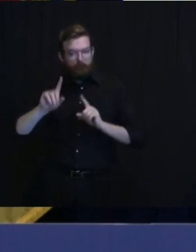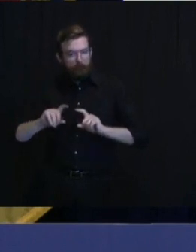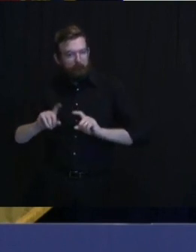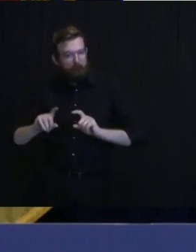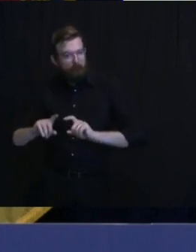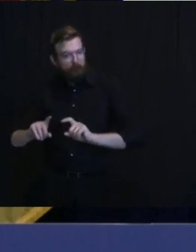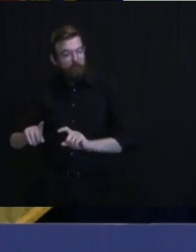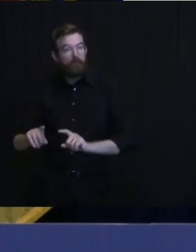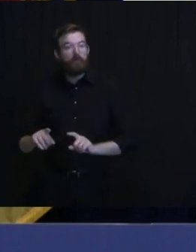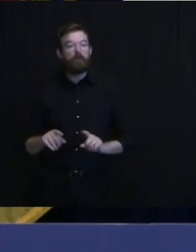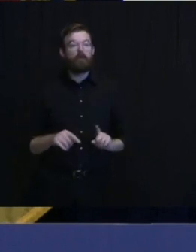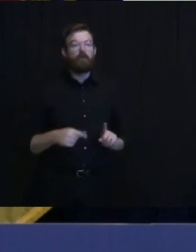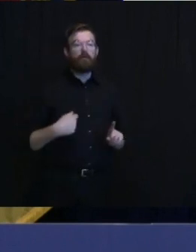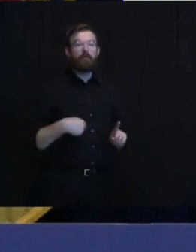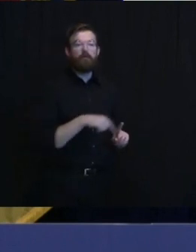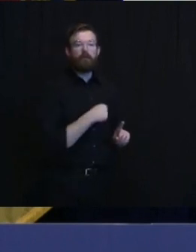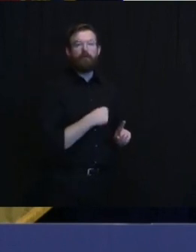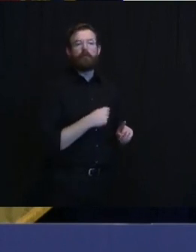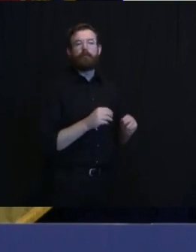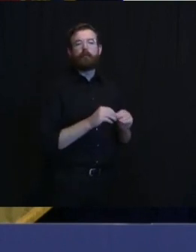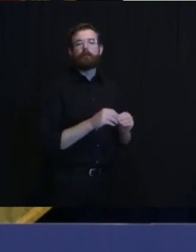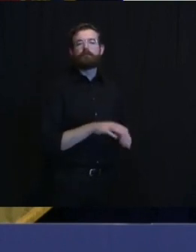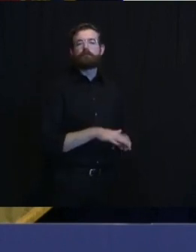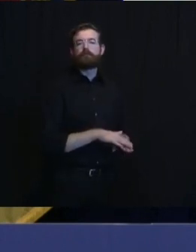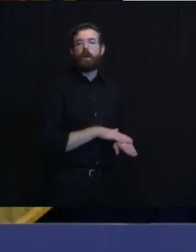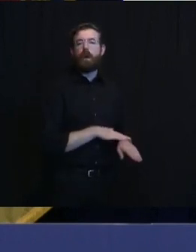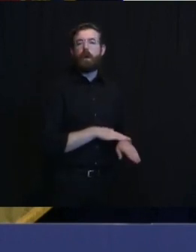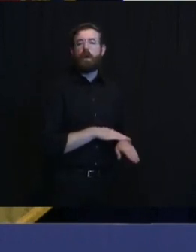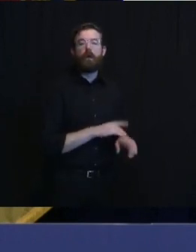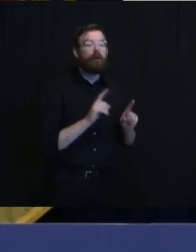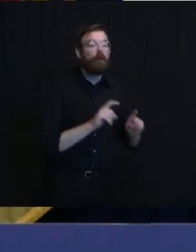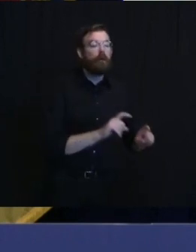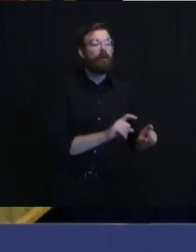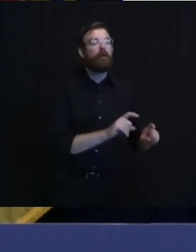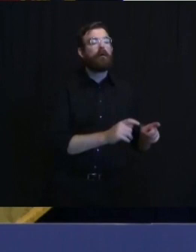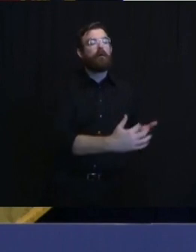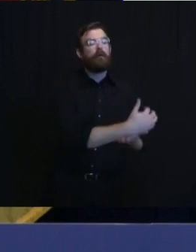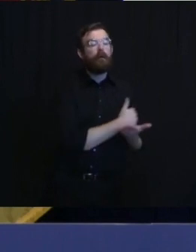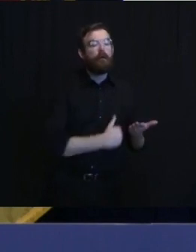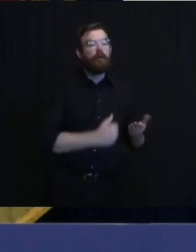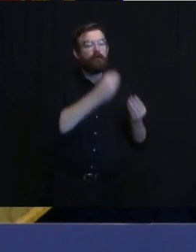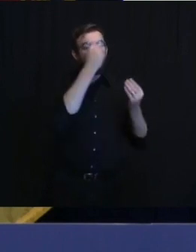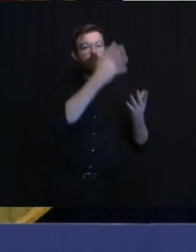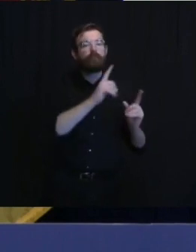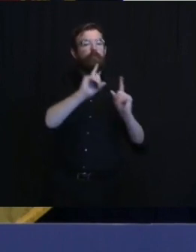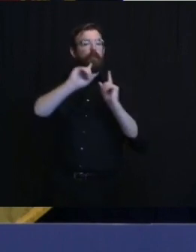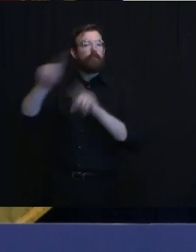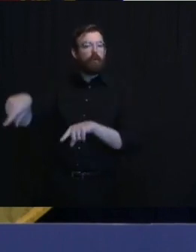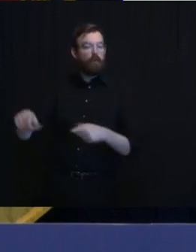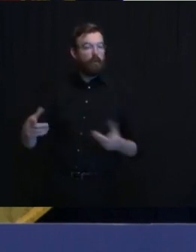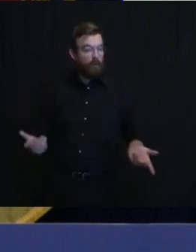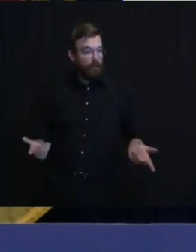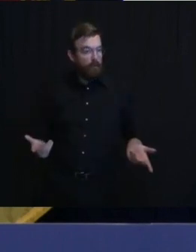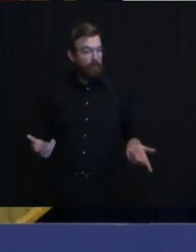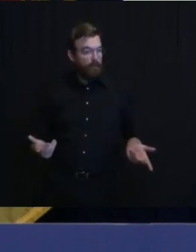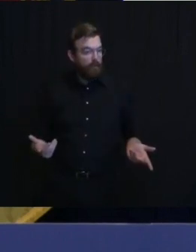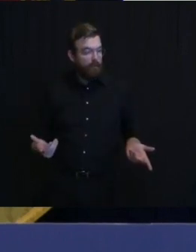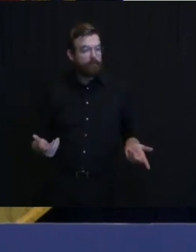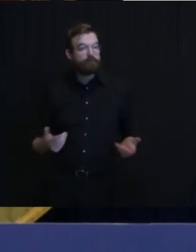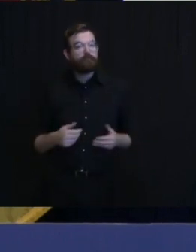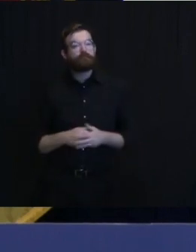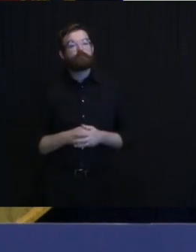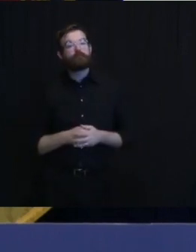I can say definitively there'll be no toilet paper tax. I could take that off the table, Brent, but thank you for asking. Listen, it's too early to tell on taxes